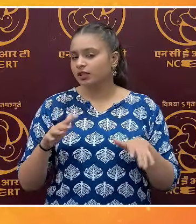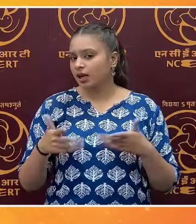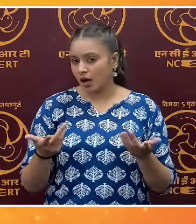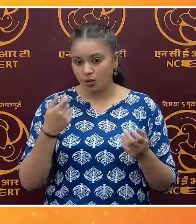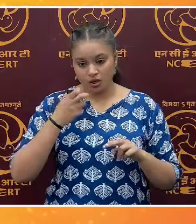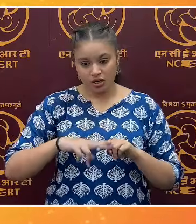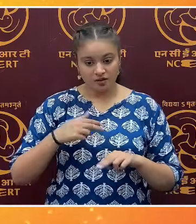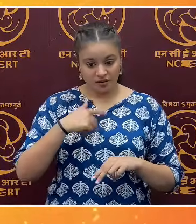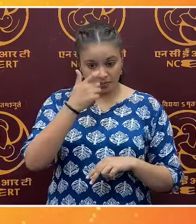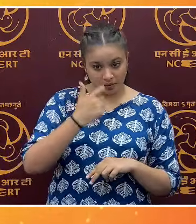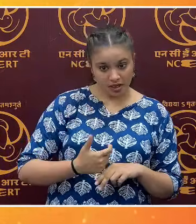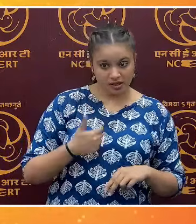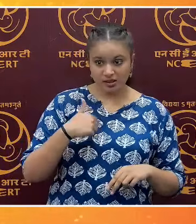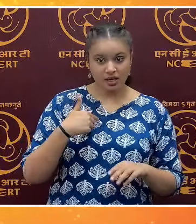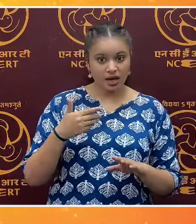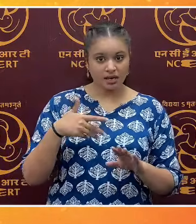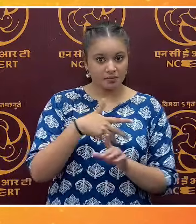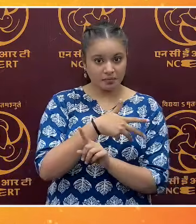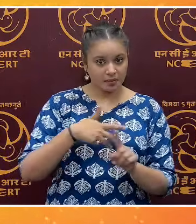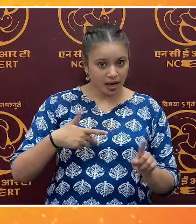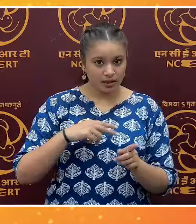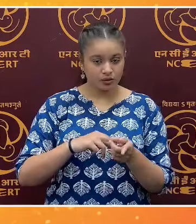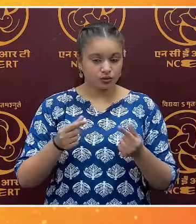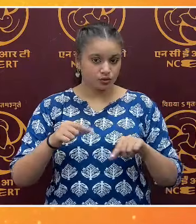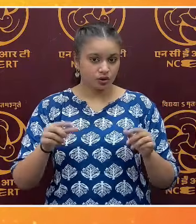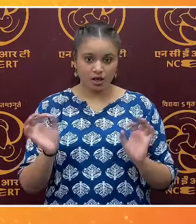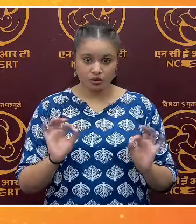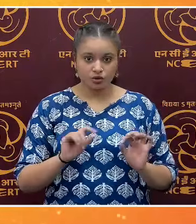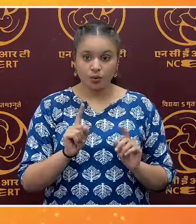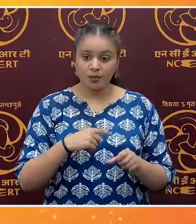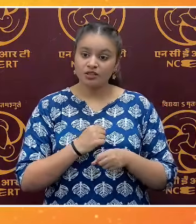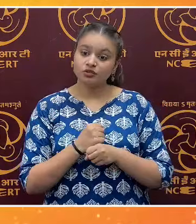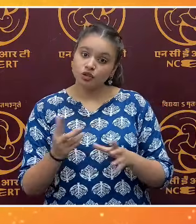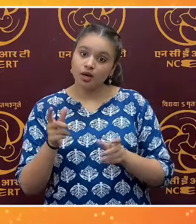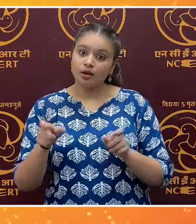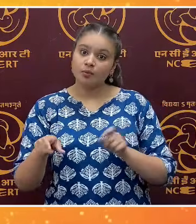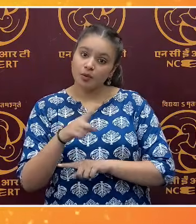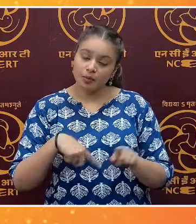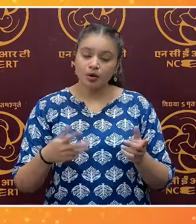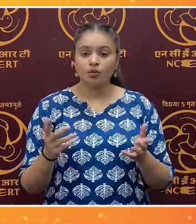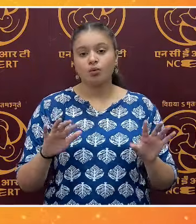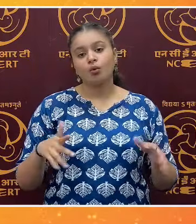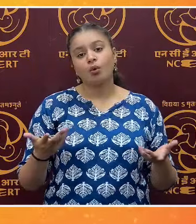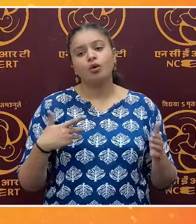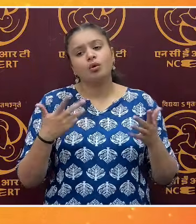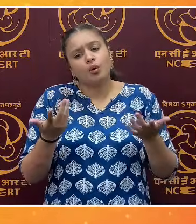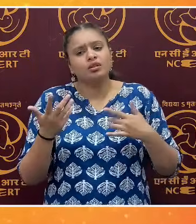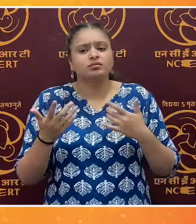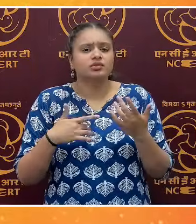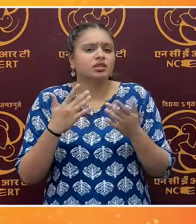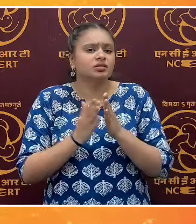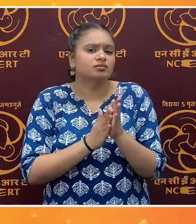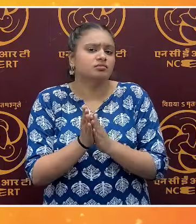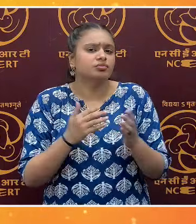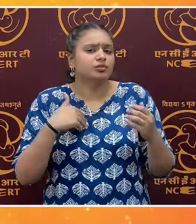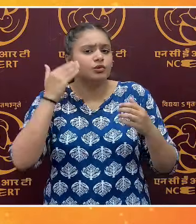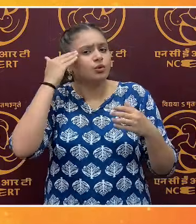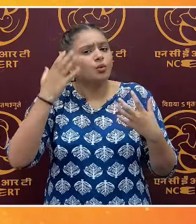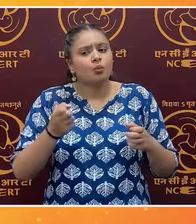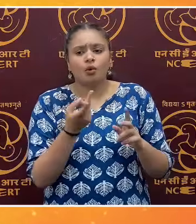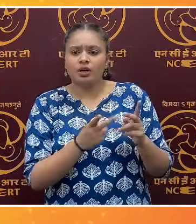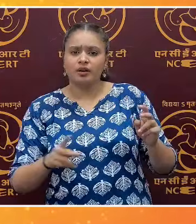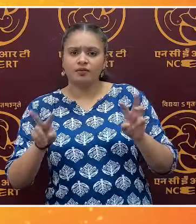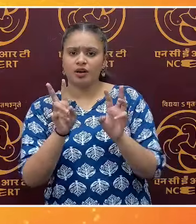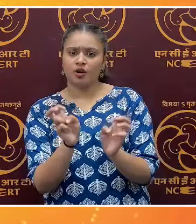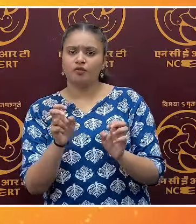who doesn't have science background, by anybody who is a member of general public, homemaker, or just is curious to know about different topics. So